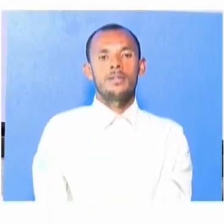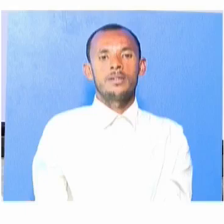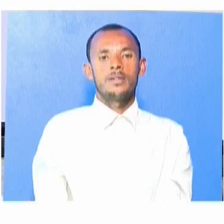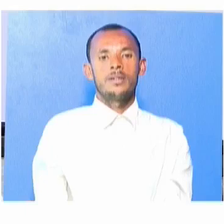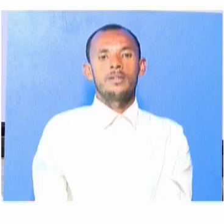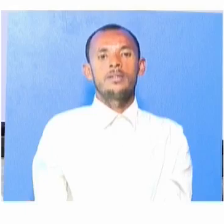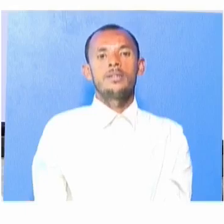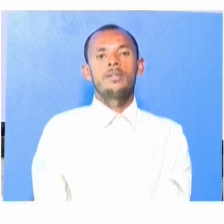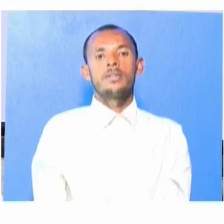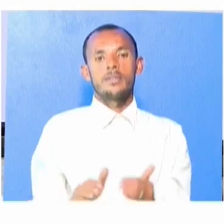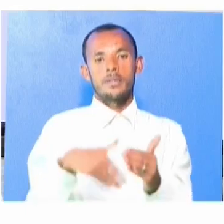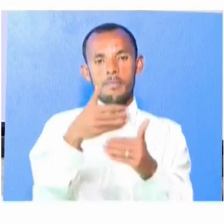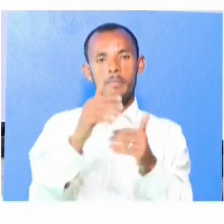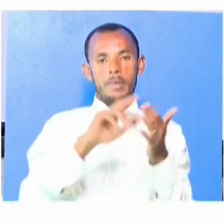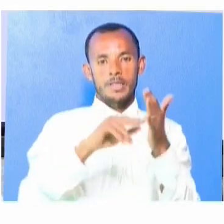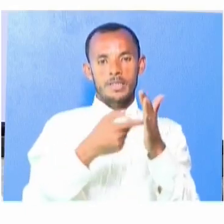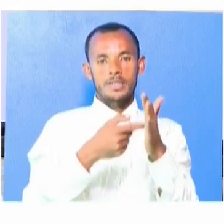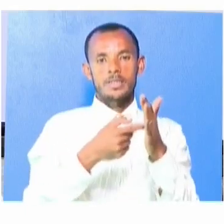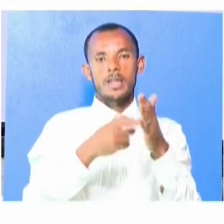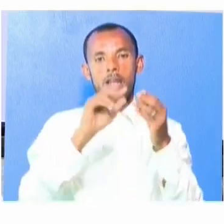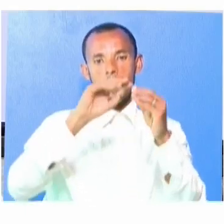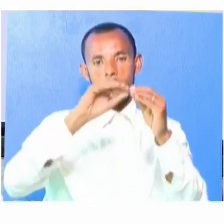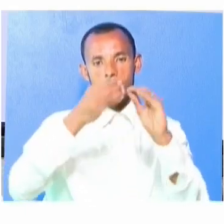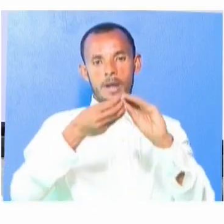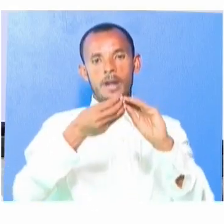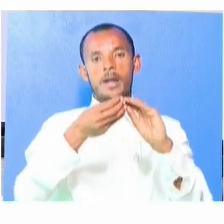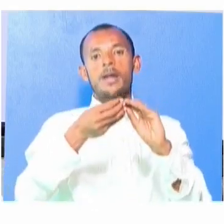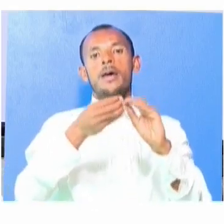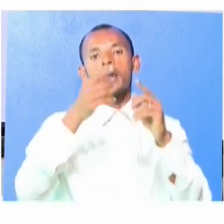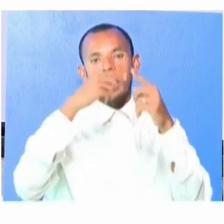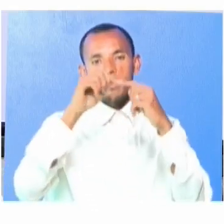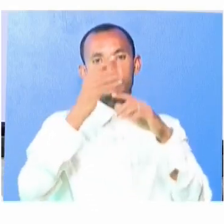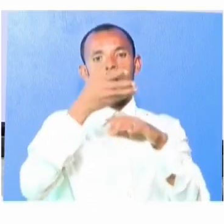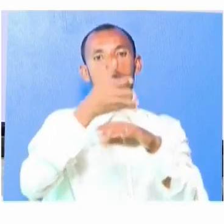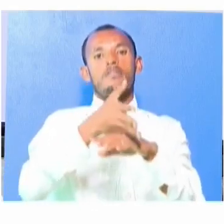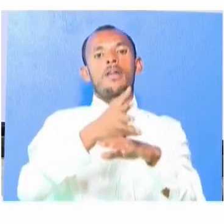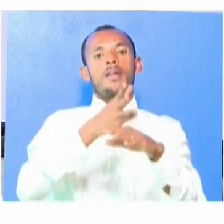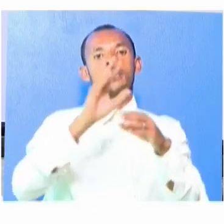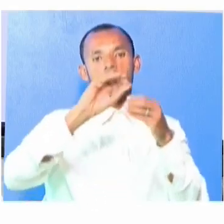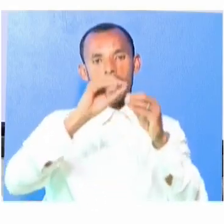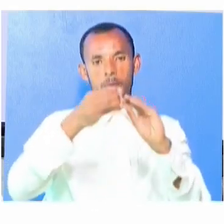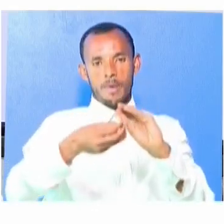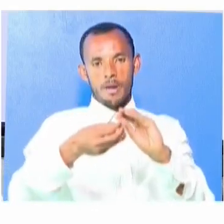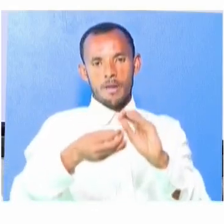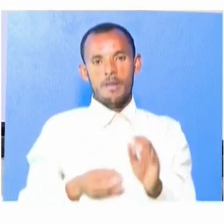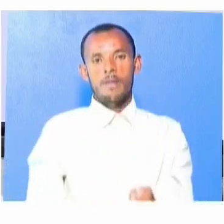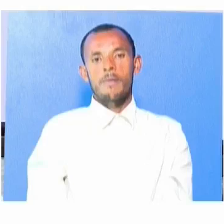this means this, the number that comes after the given number, comes after, the meaning is it